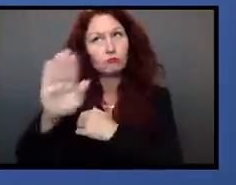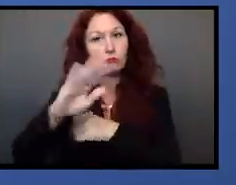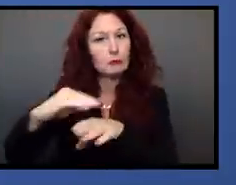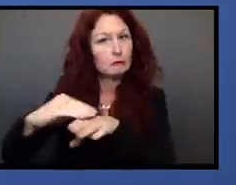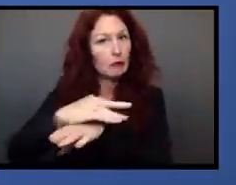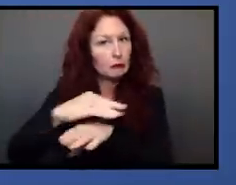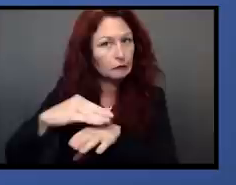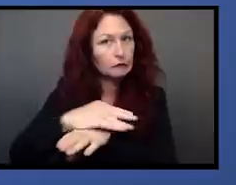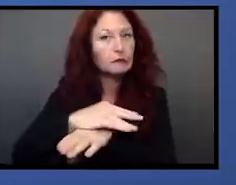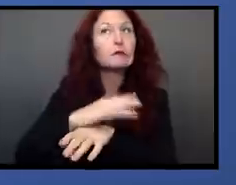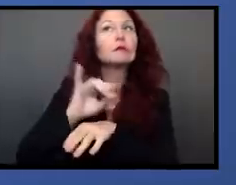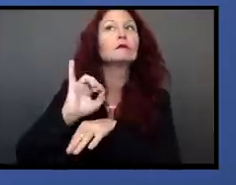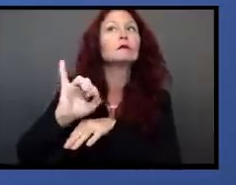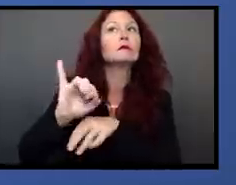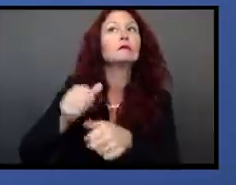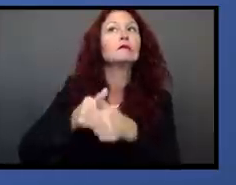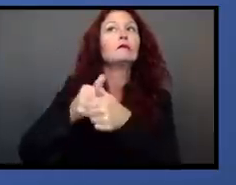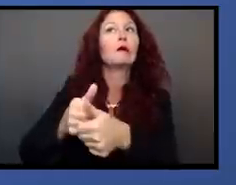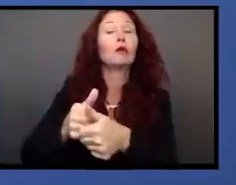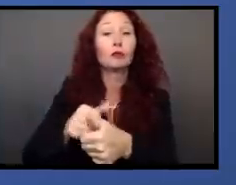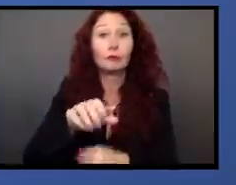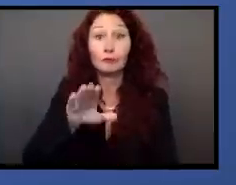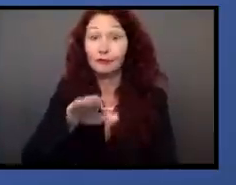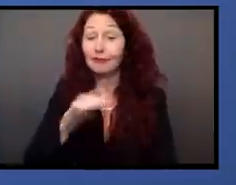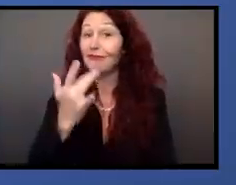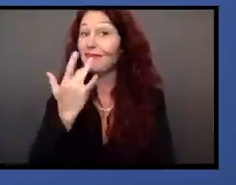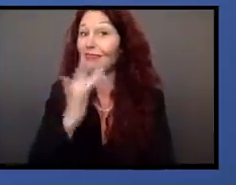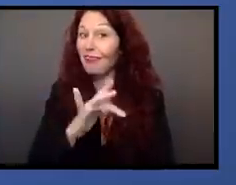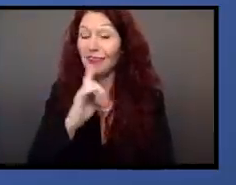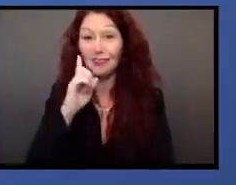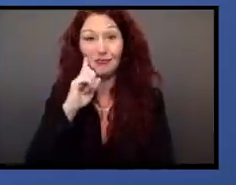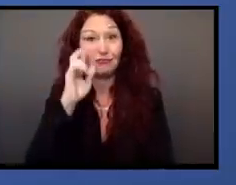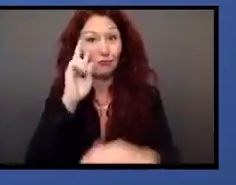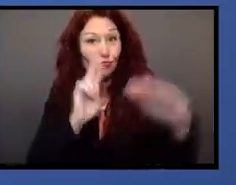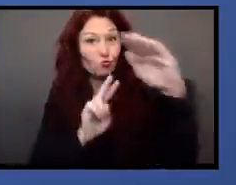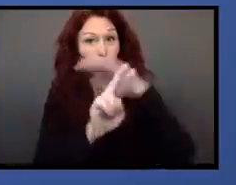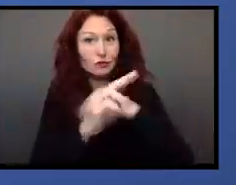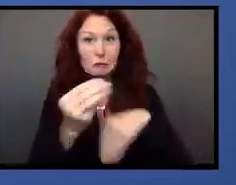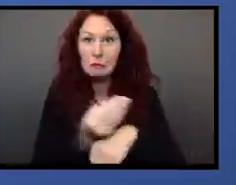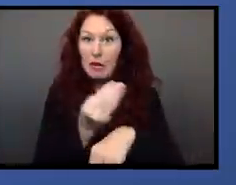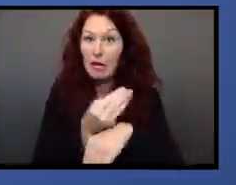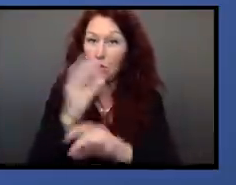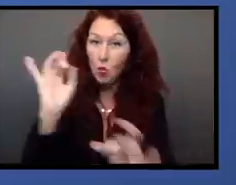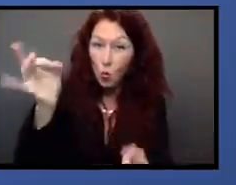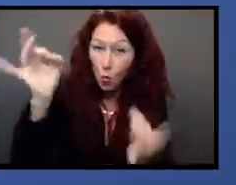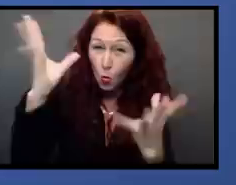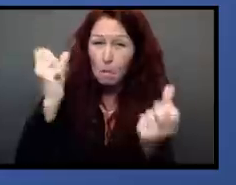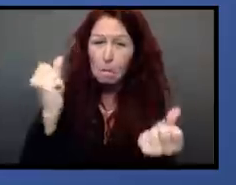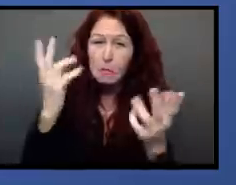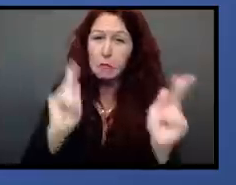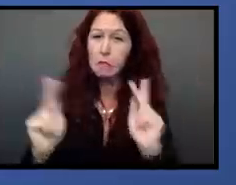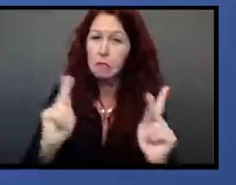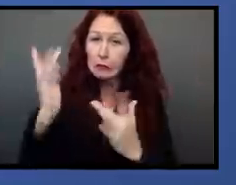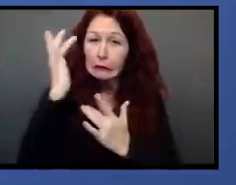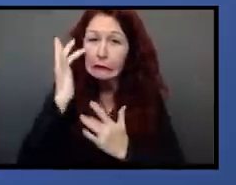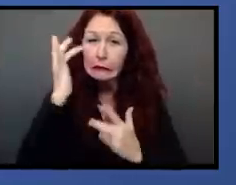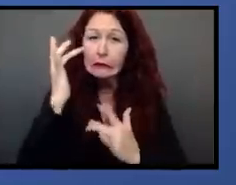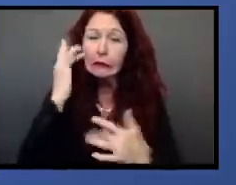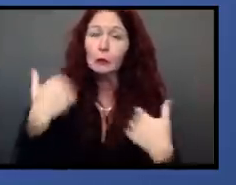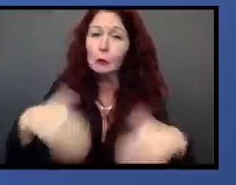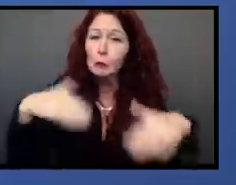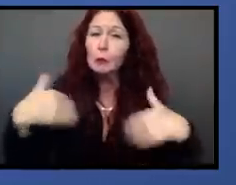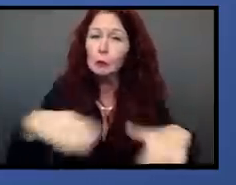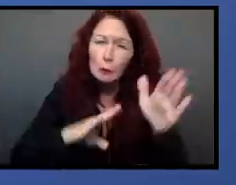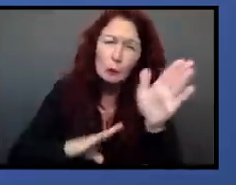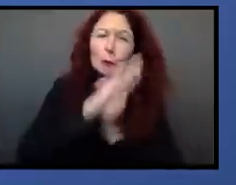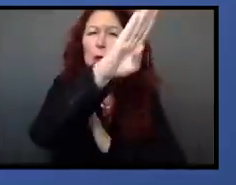way. Fortunately, our COVID-19 numbers in Miami-Dade show that we might already be tamping down the curve. This